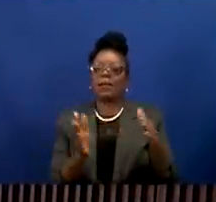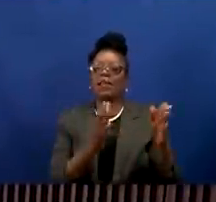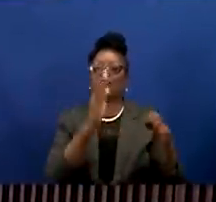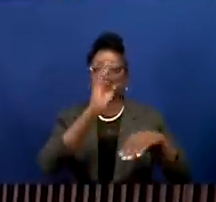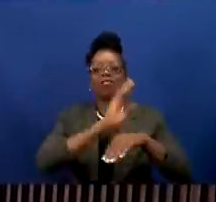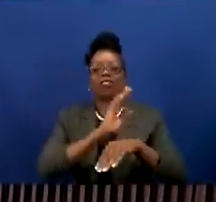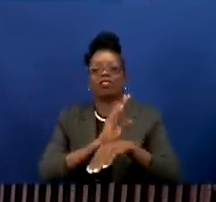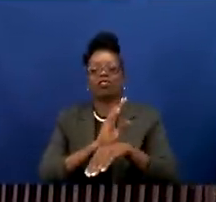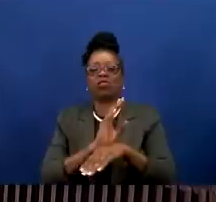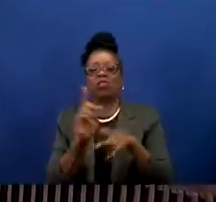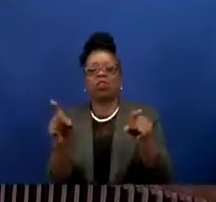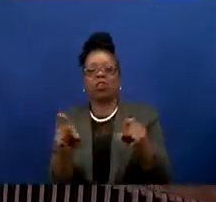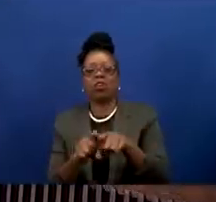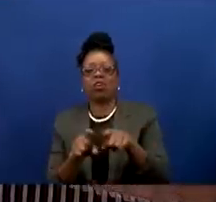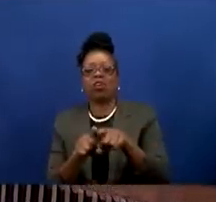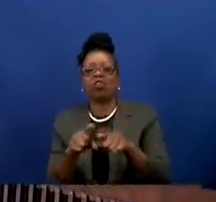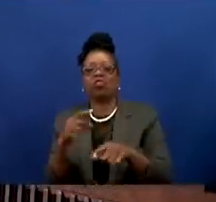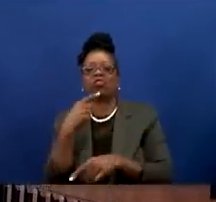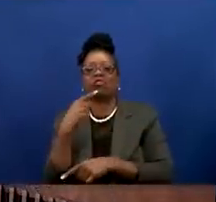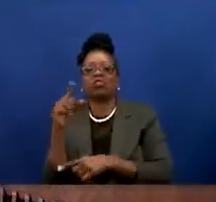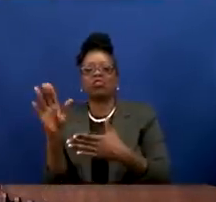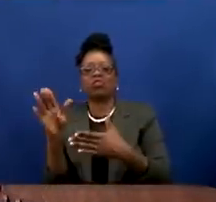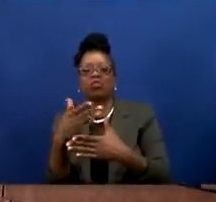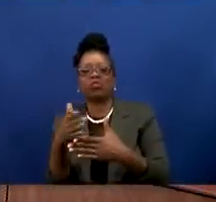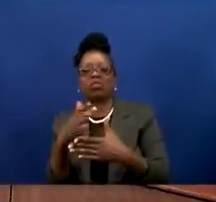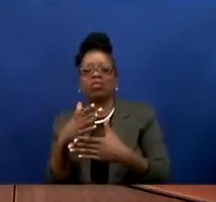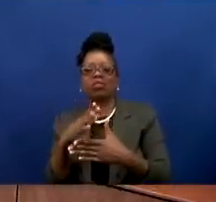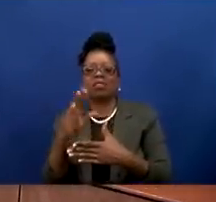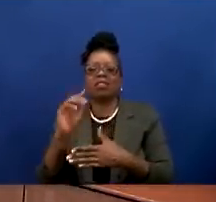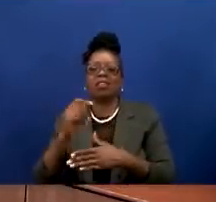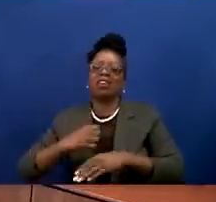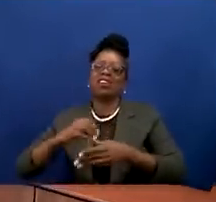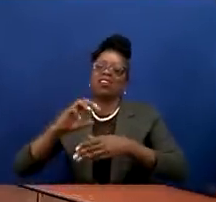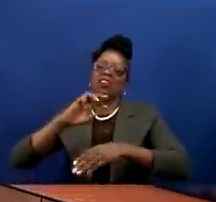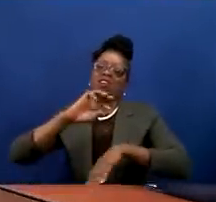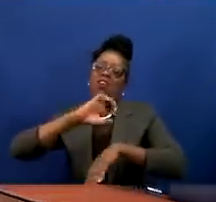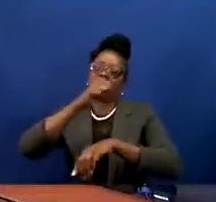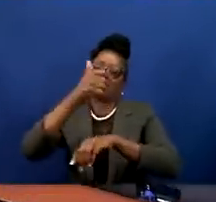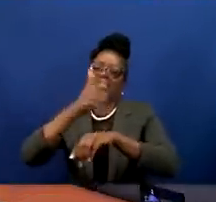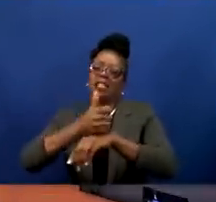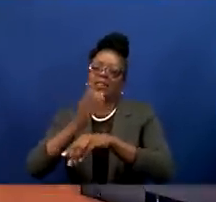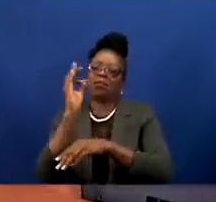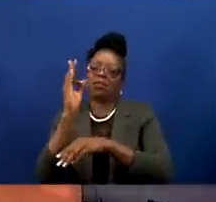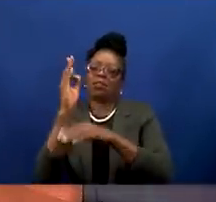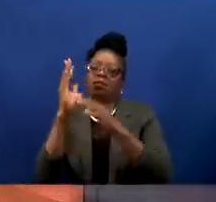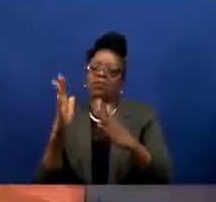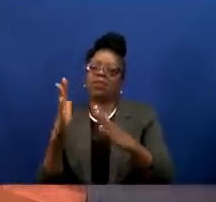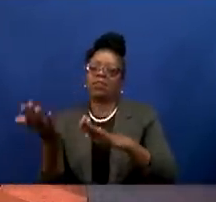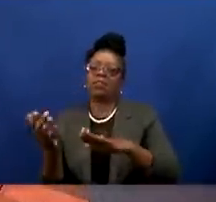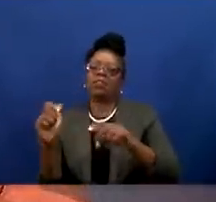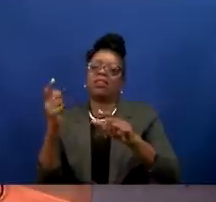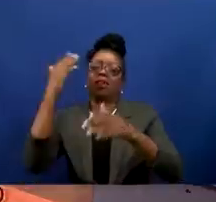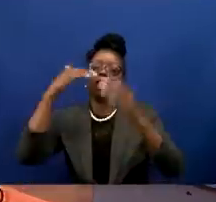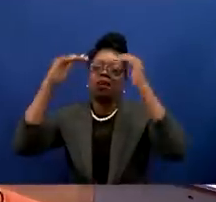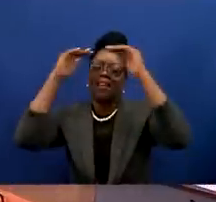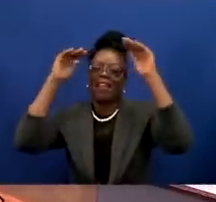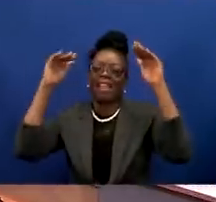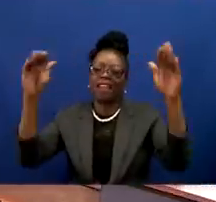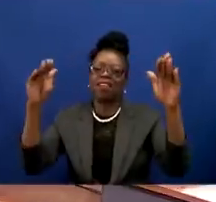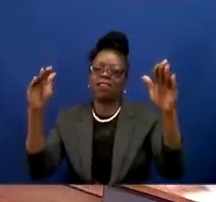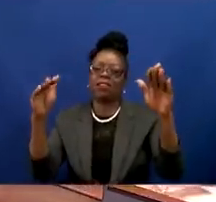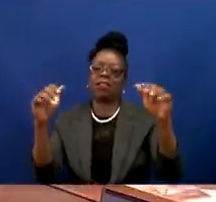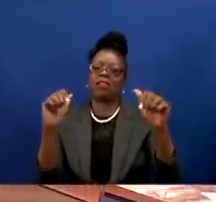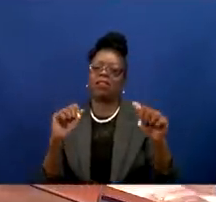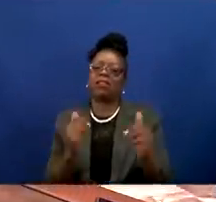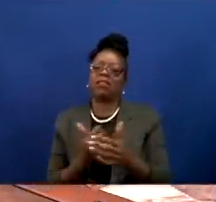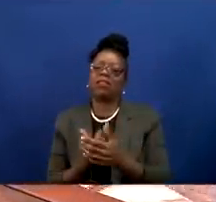to you Wednesday that Pastor Lawson's son, Eric, went home to be with the Lord. If you hadn't known that, we want you to know that his son is now resting with the Lord. I want you to